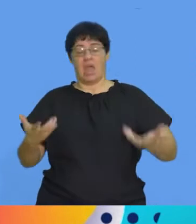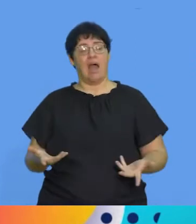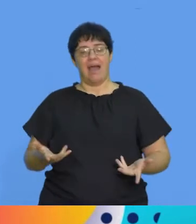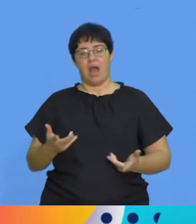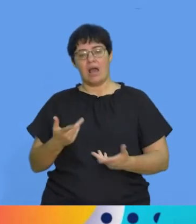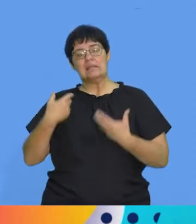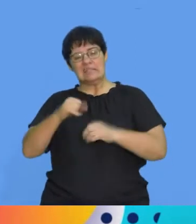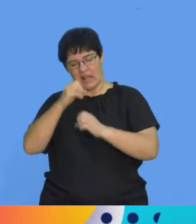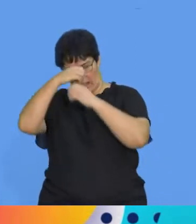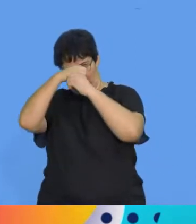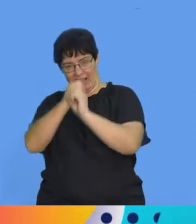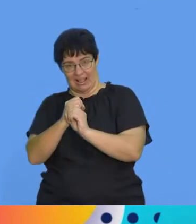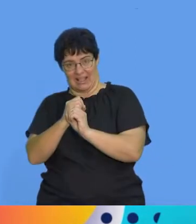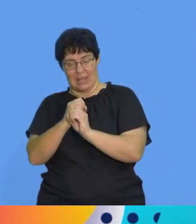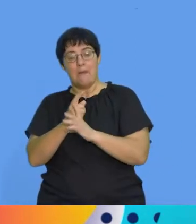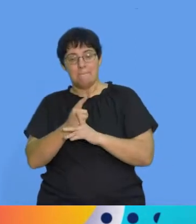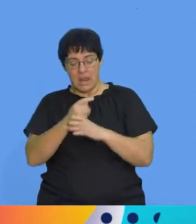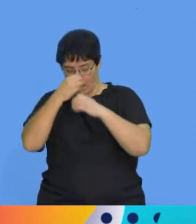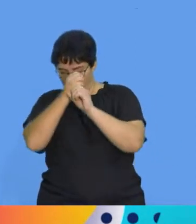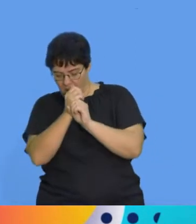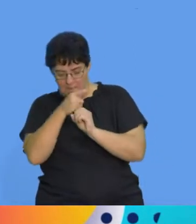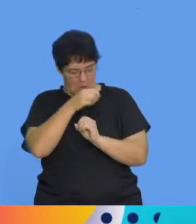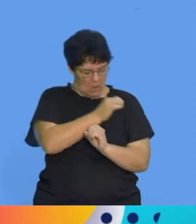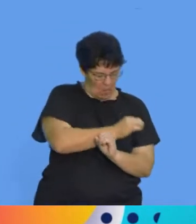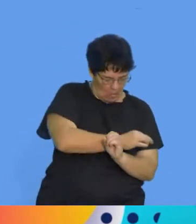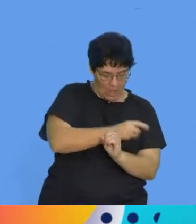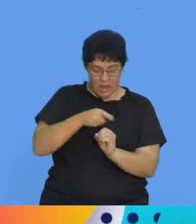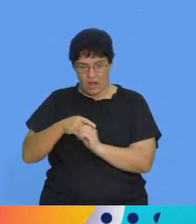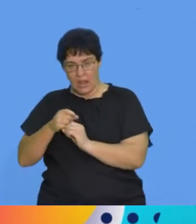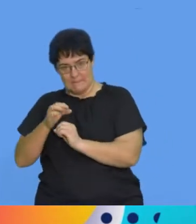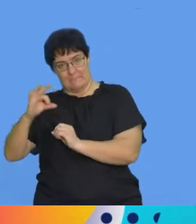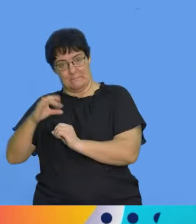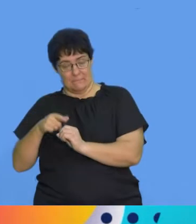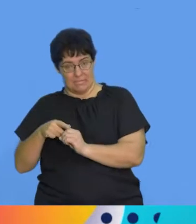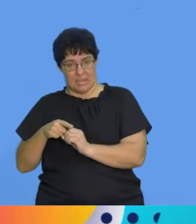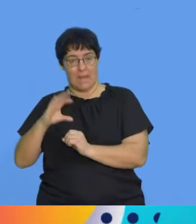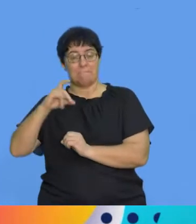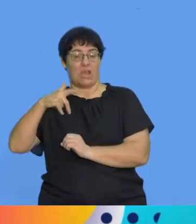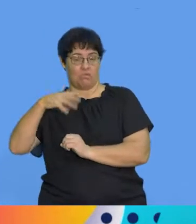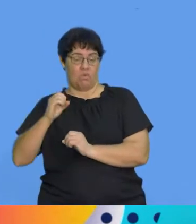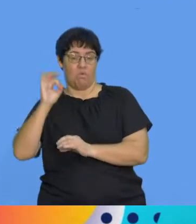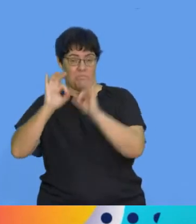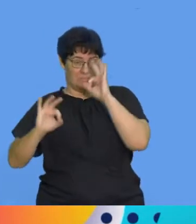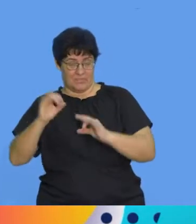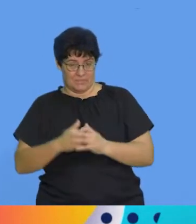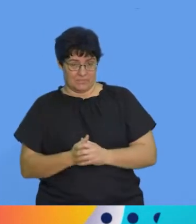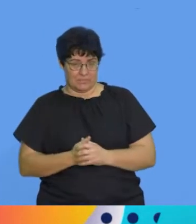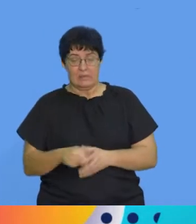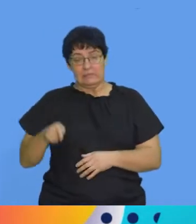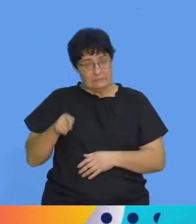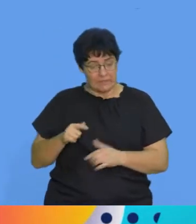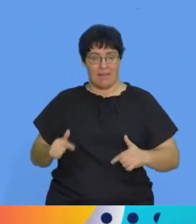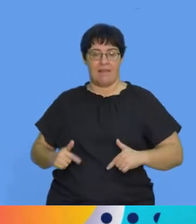organic chemistry, they're on the large side. We call them a macromolecule. They're also considered to be